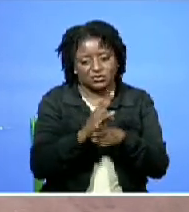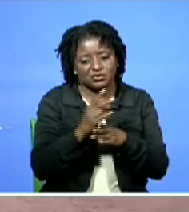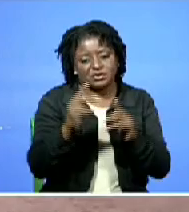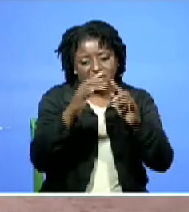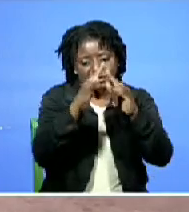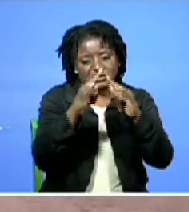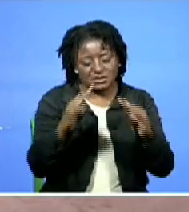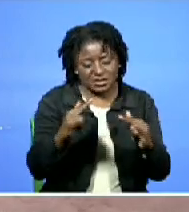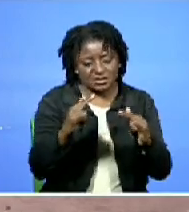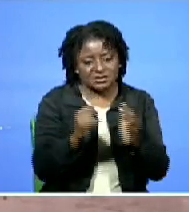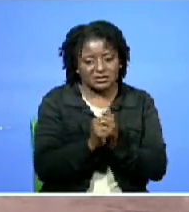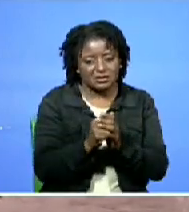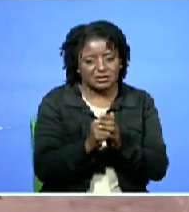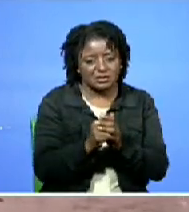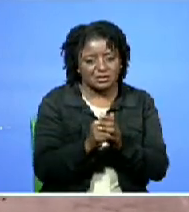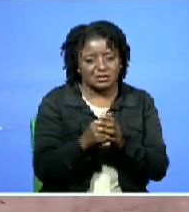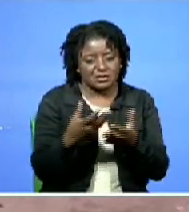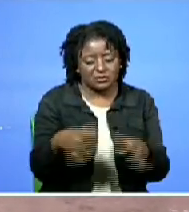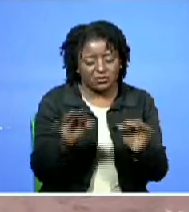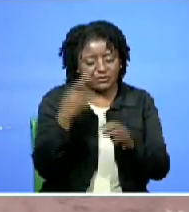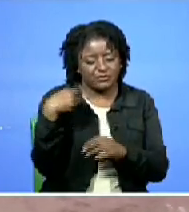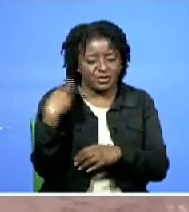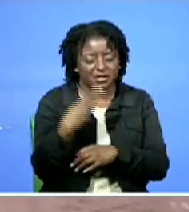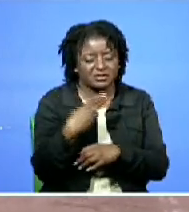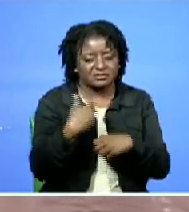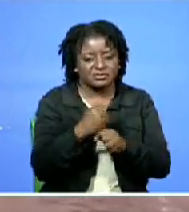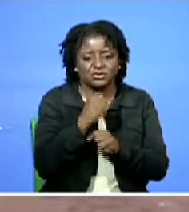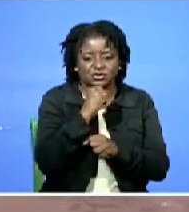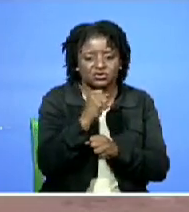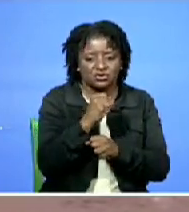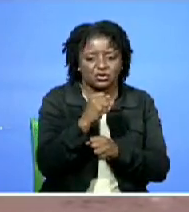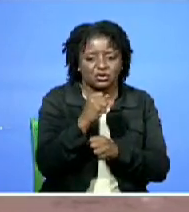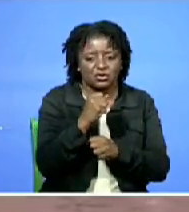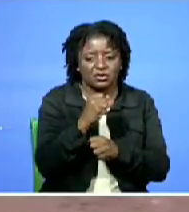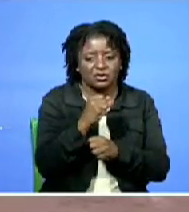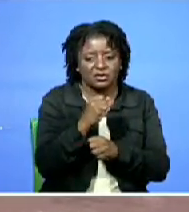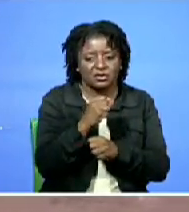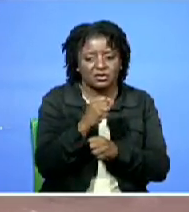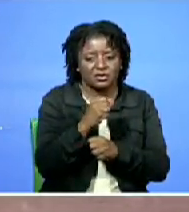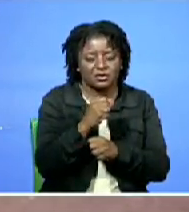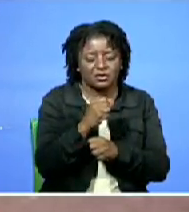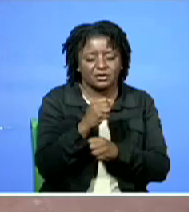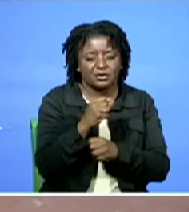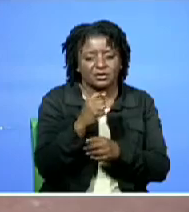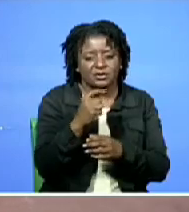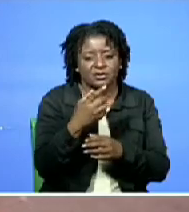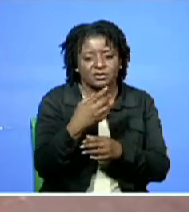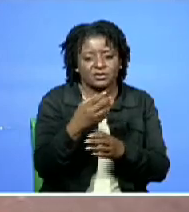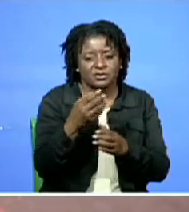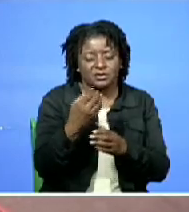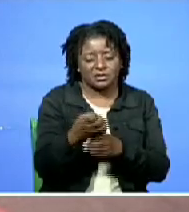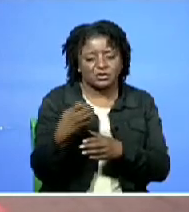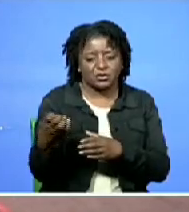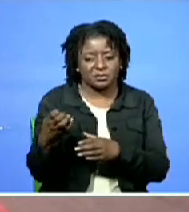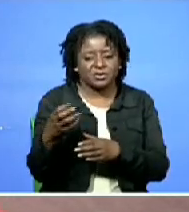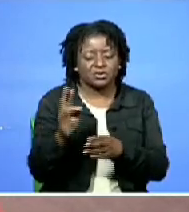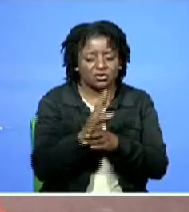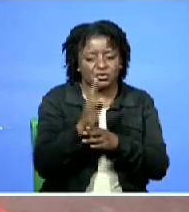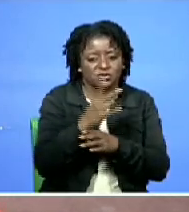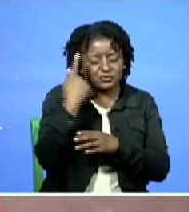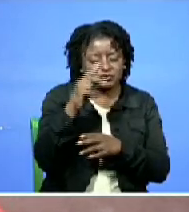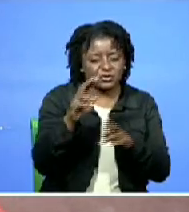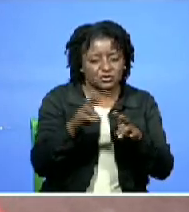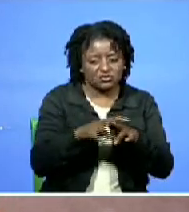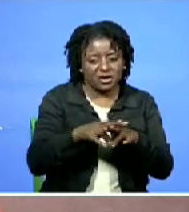things for us is ensuring that the implements used for track and field events, they're all safe. We